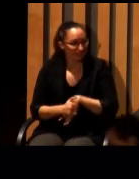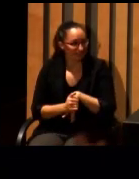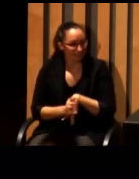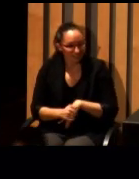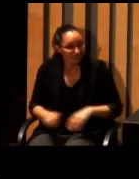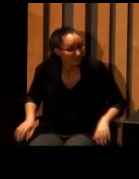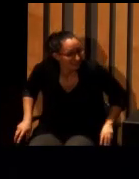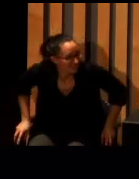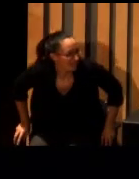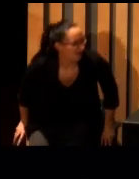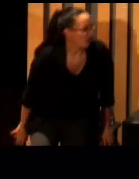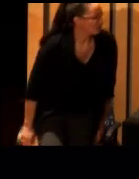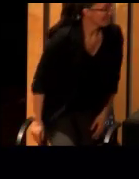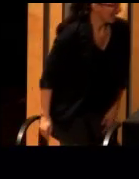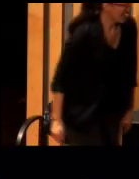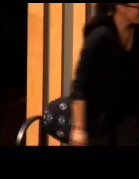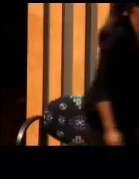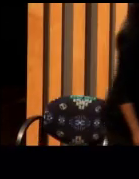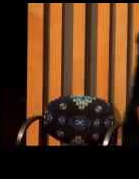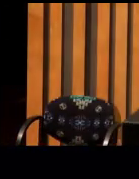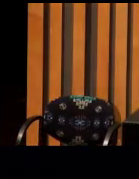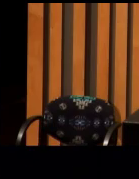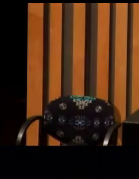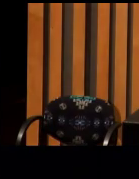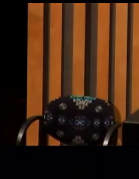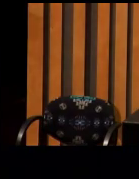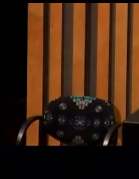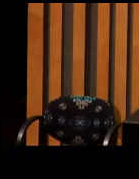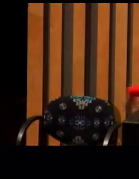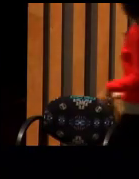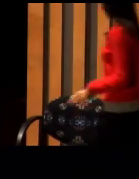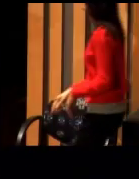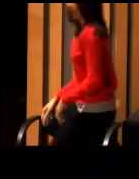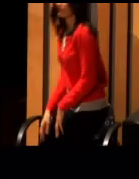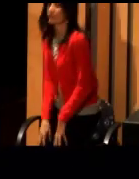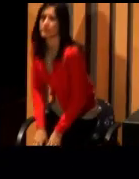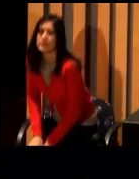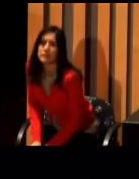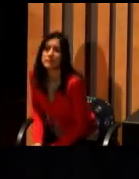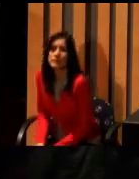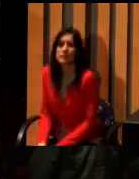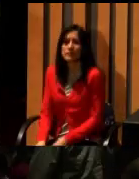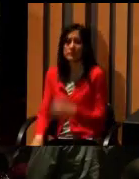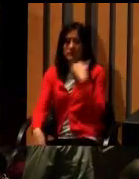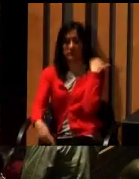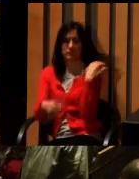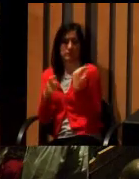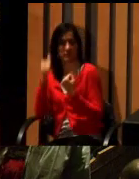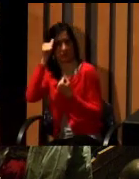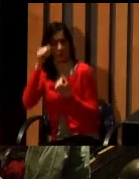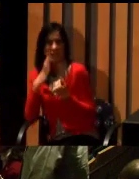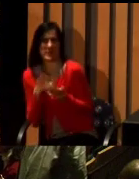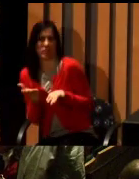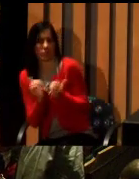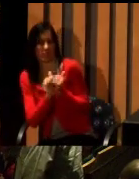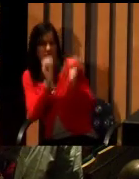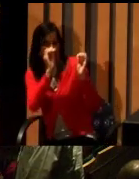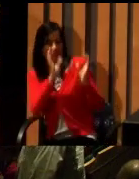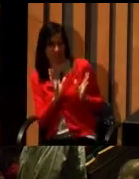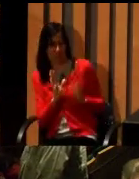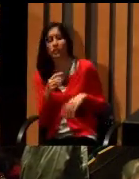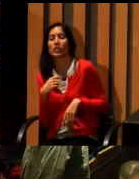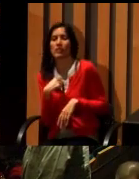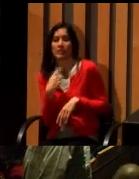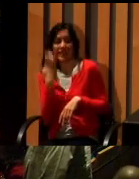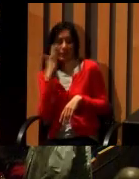doing? My name is Andre Holland. I'm a student at AACC. I've come here with my professor. He put us on this field trip where I did not know